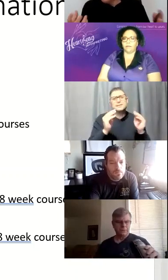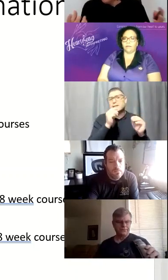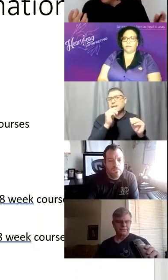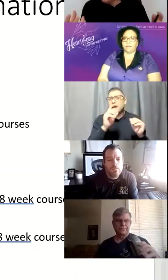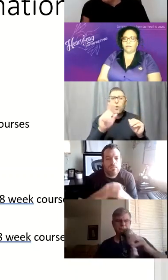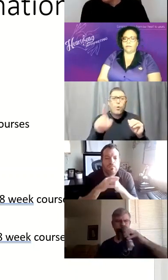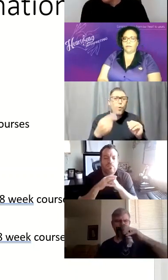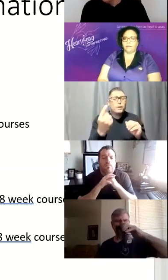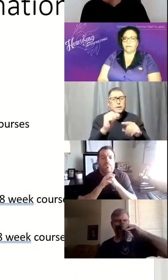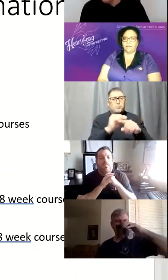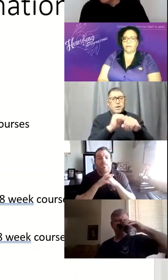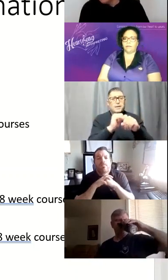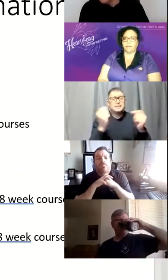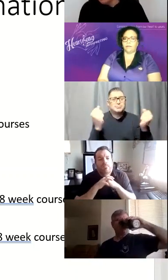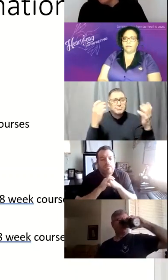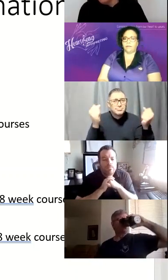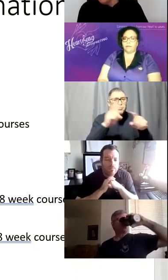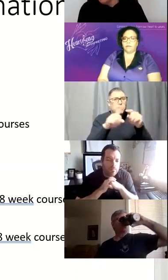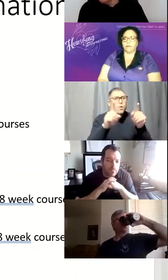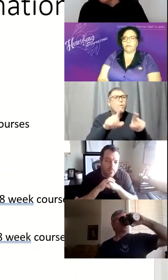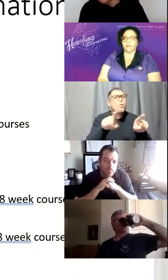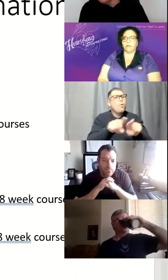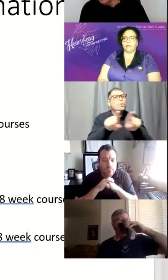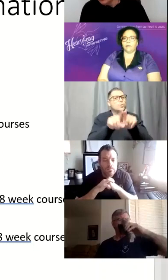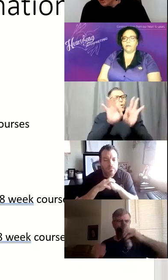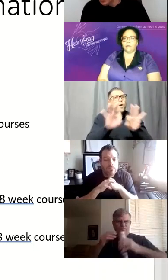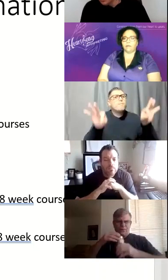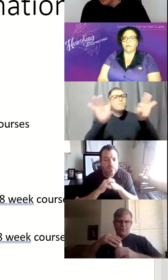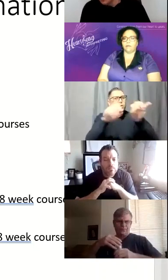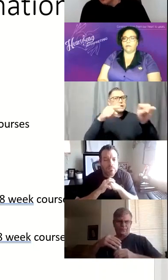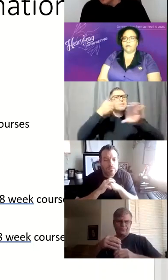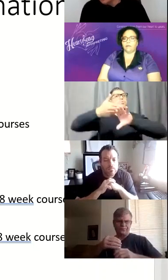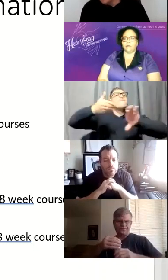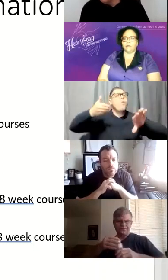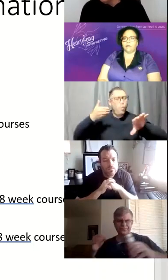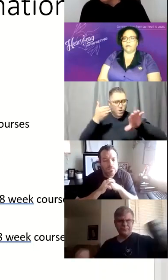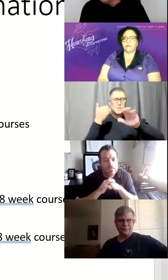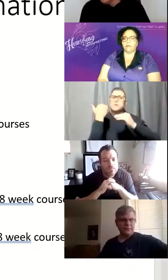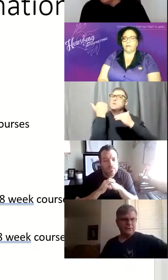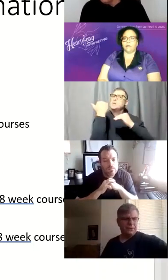of it is also maybe the critical mass, as I may have mentioned before.